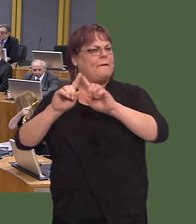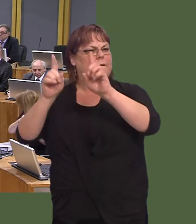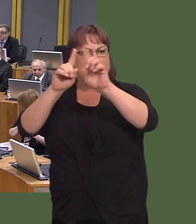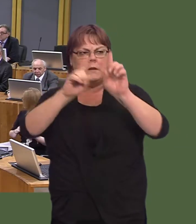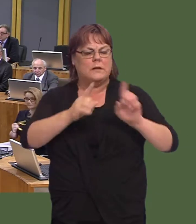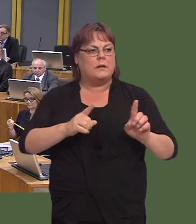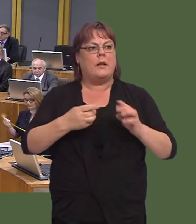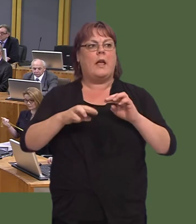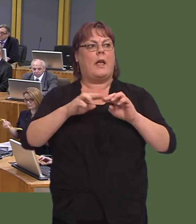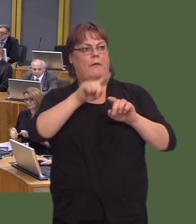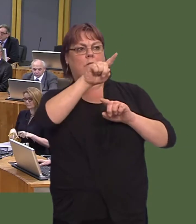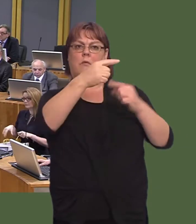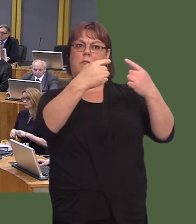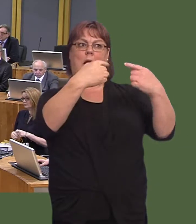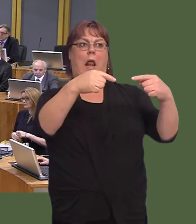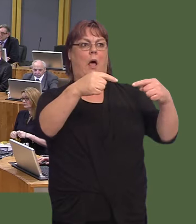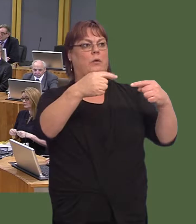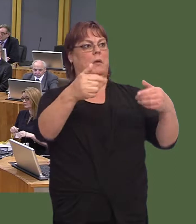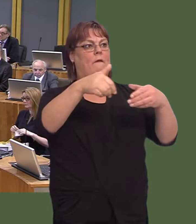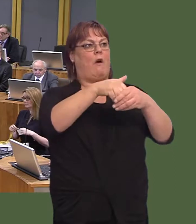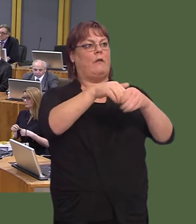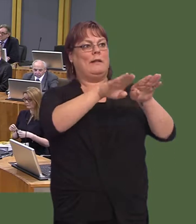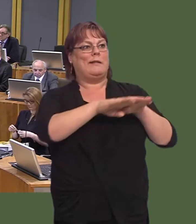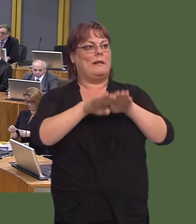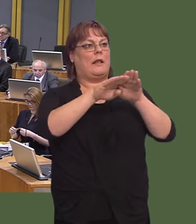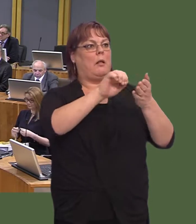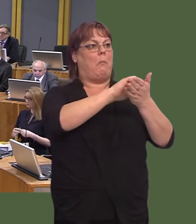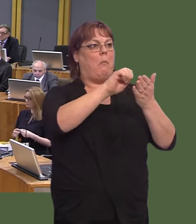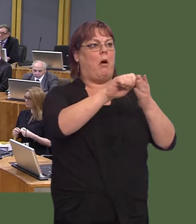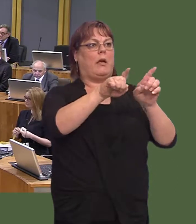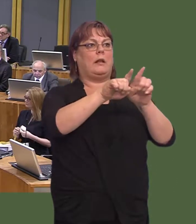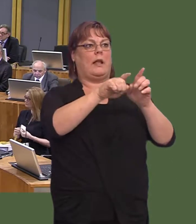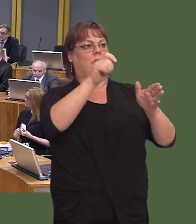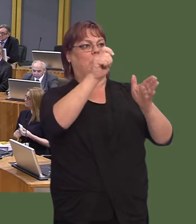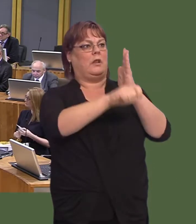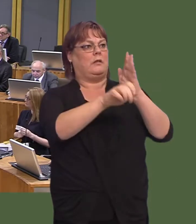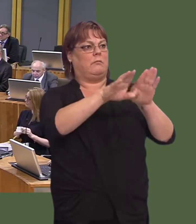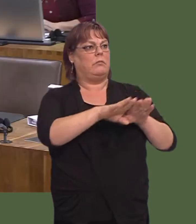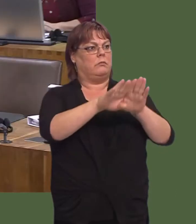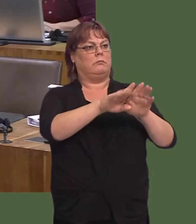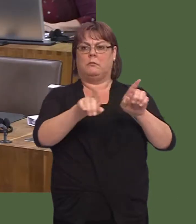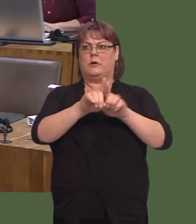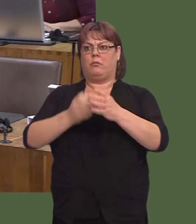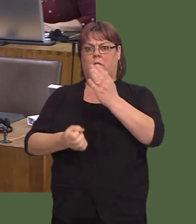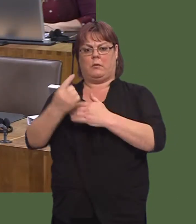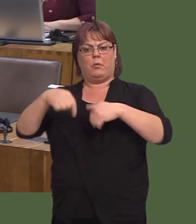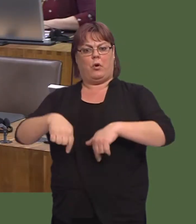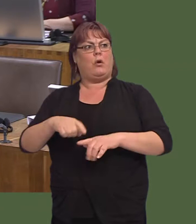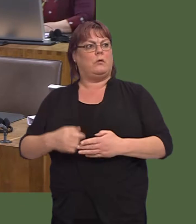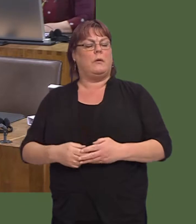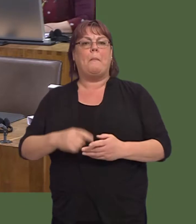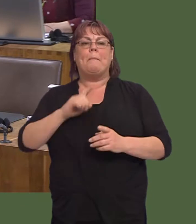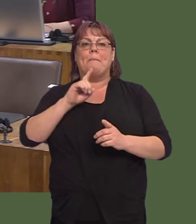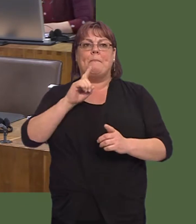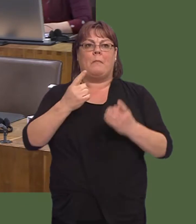is granted continued participation in the single market and customs union, then we fully expect to be made the same offer. Things seem to have moved on,